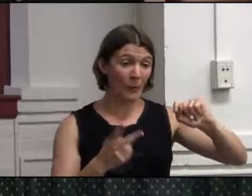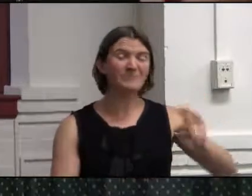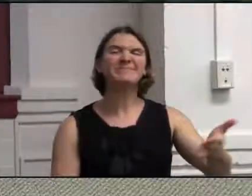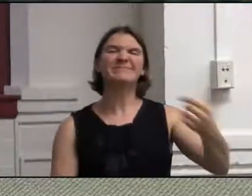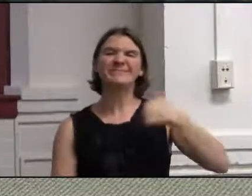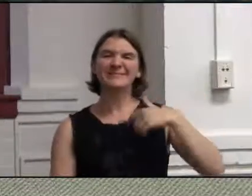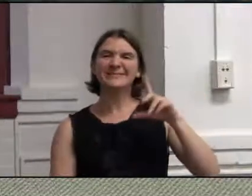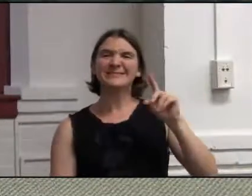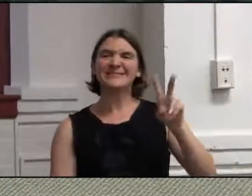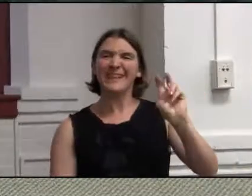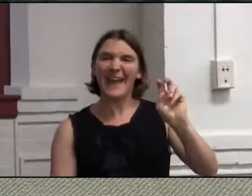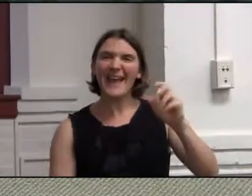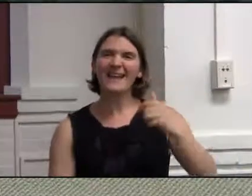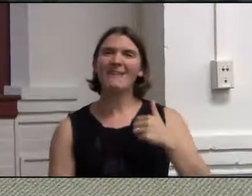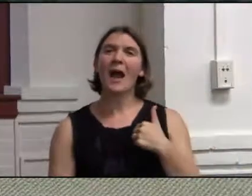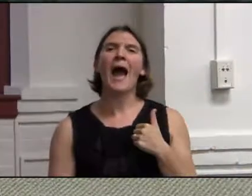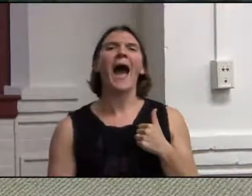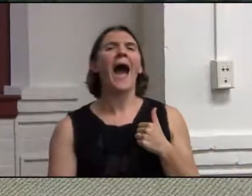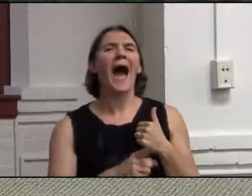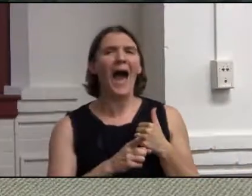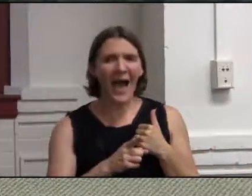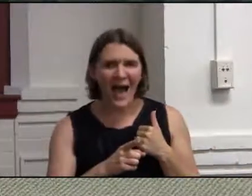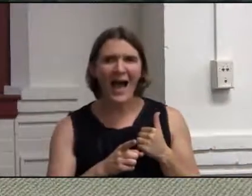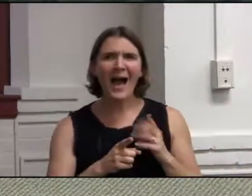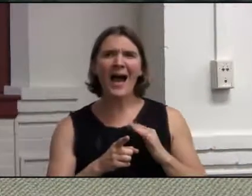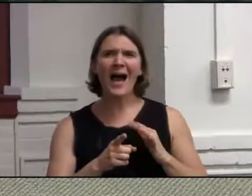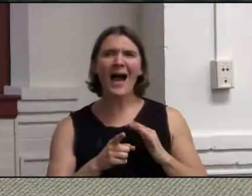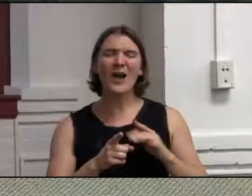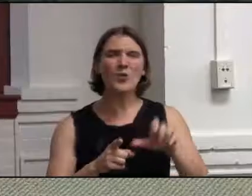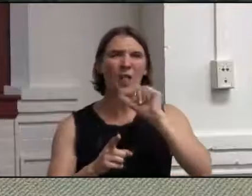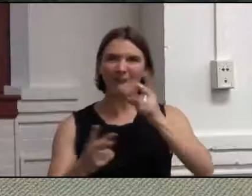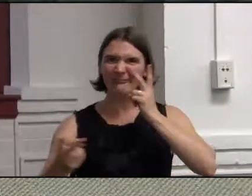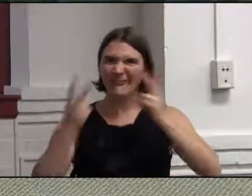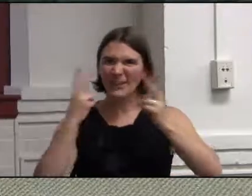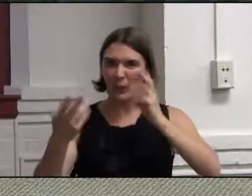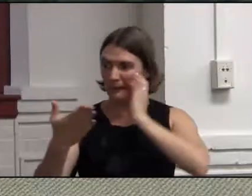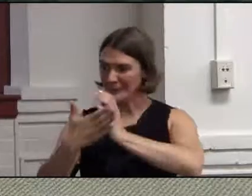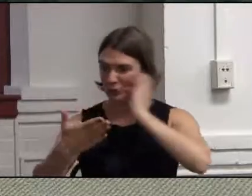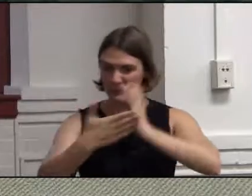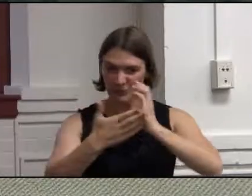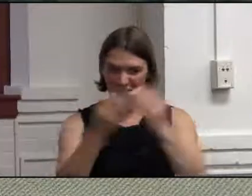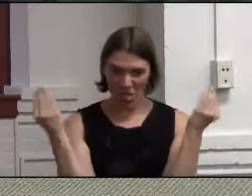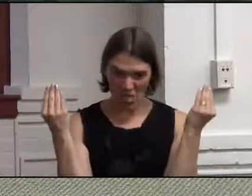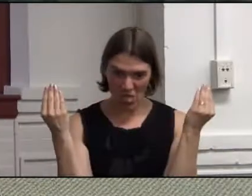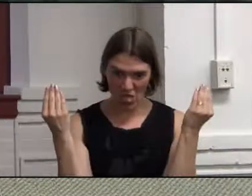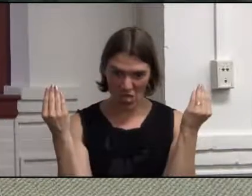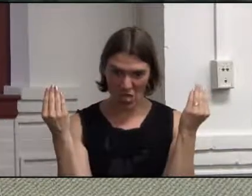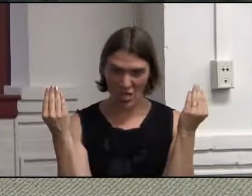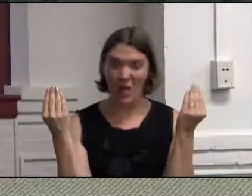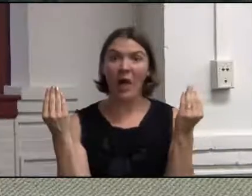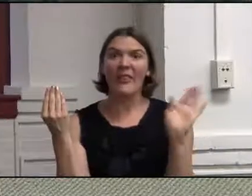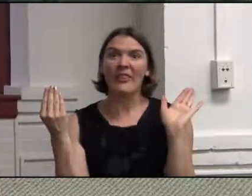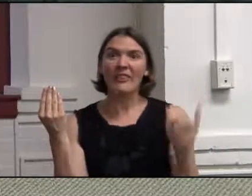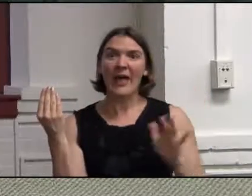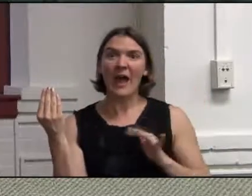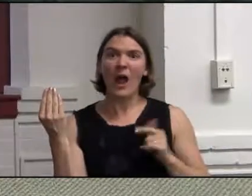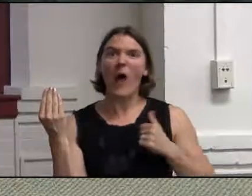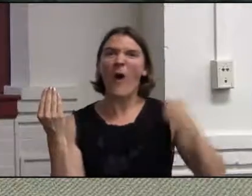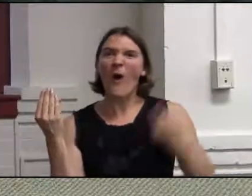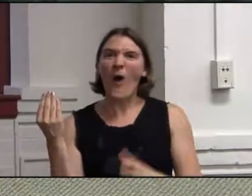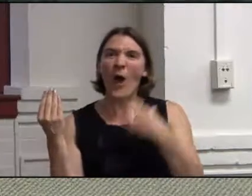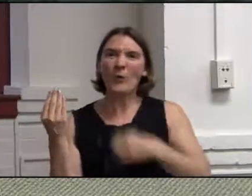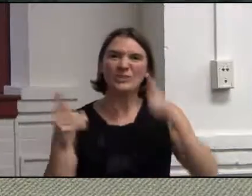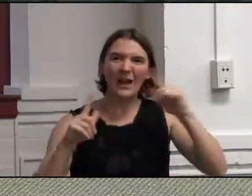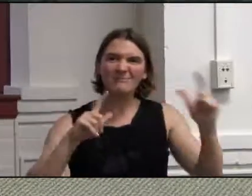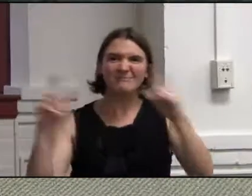is I see why you make your living with visuals, because the pictures that he took were exactly the ones that I wished I could have